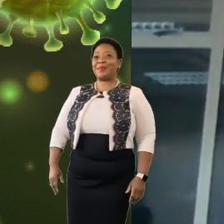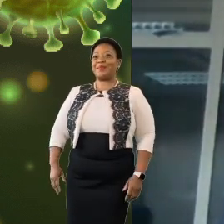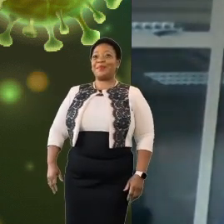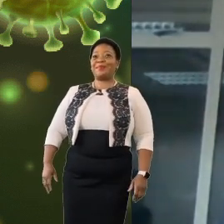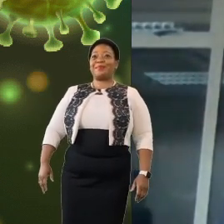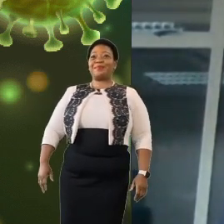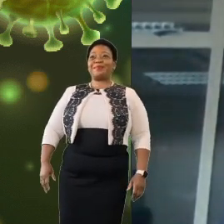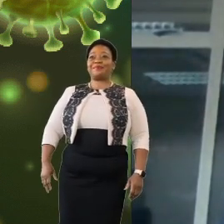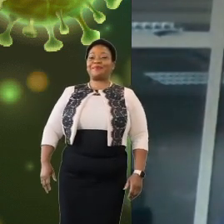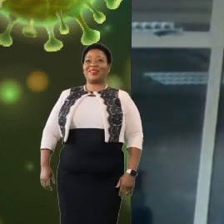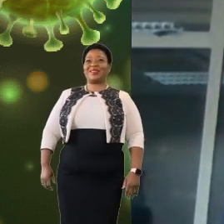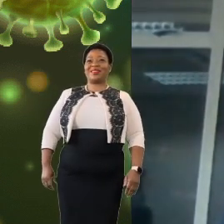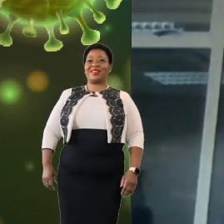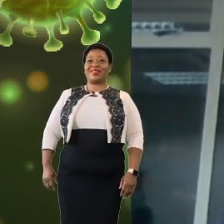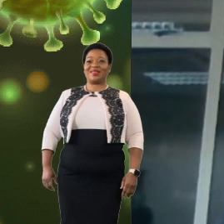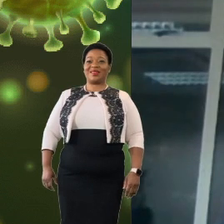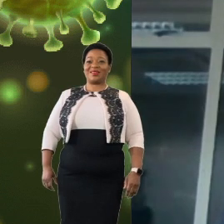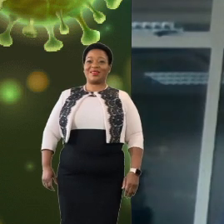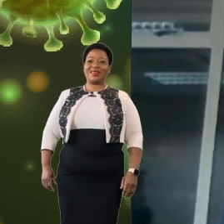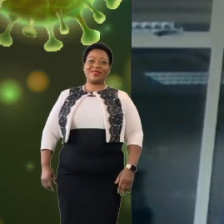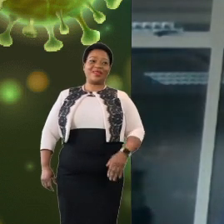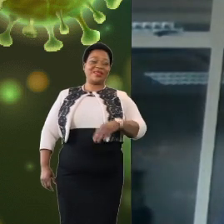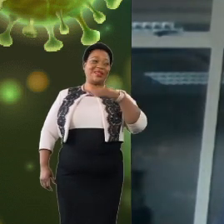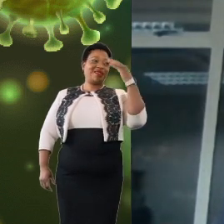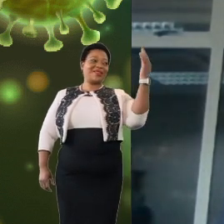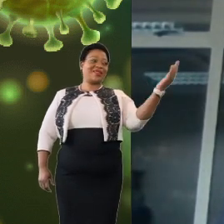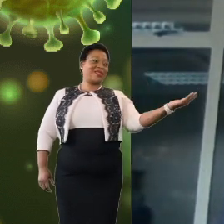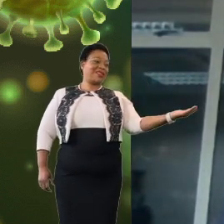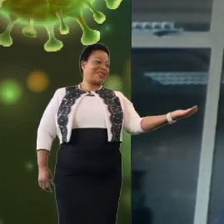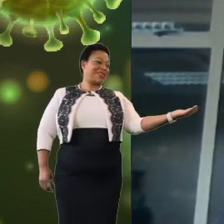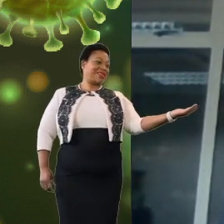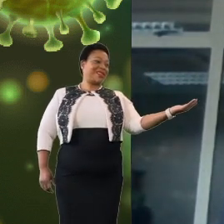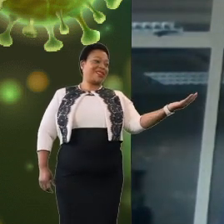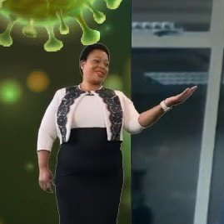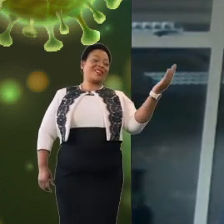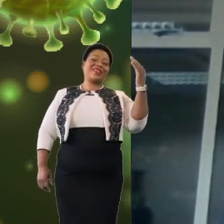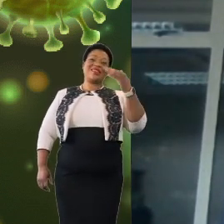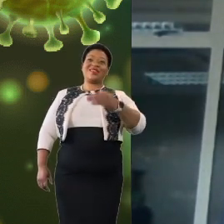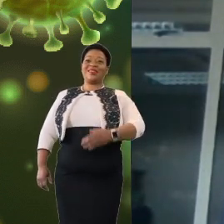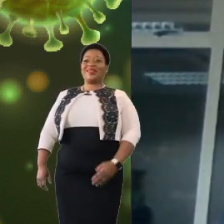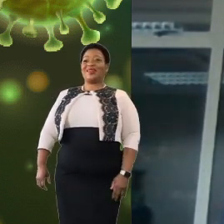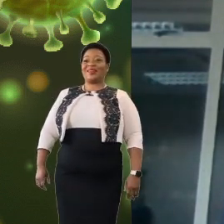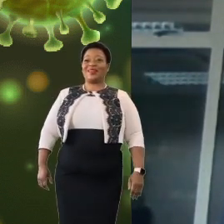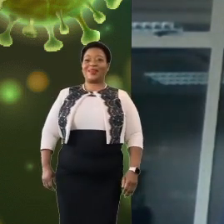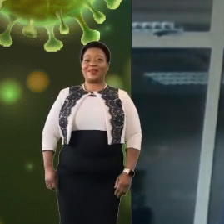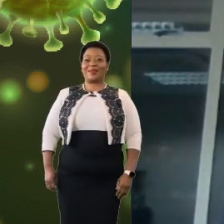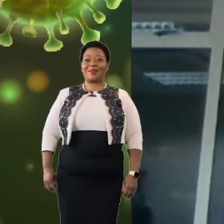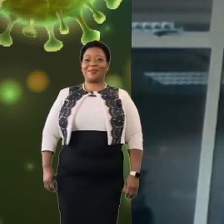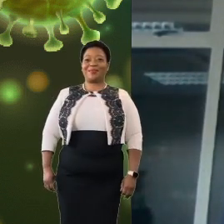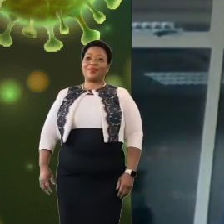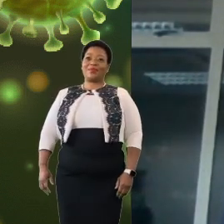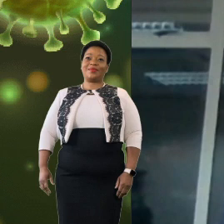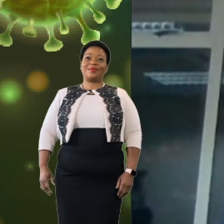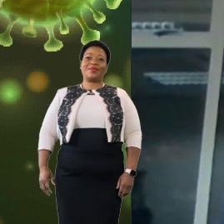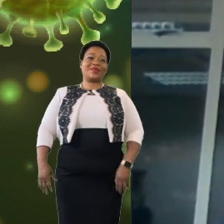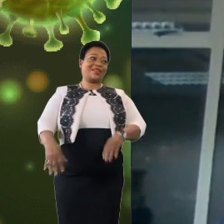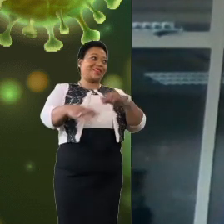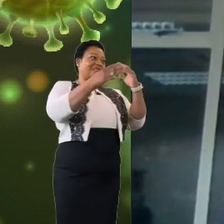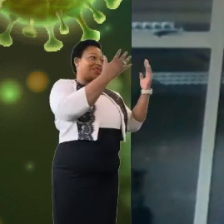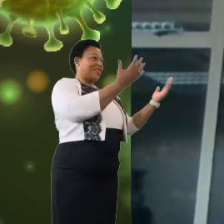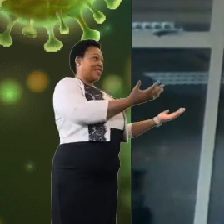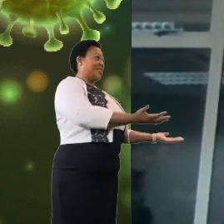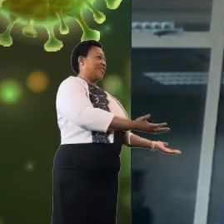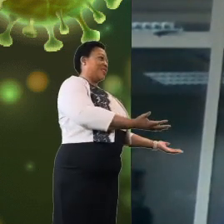he still comes online, we can maybe take it later. Ndumiso, one of the questions here has been, does this replace